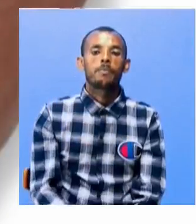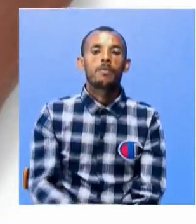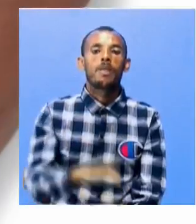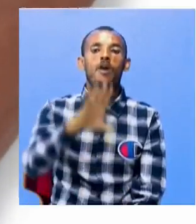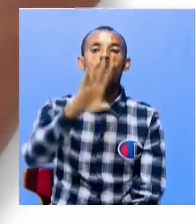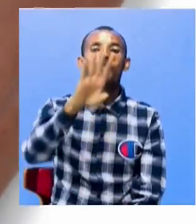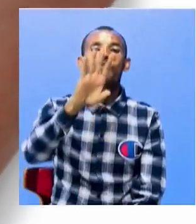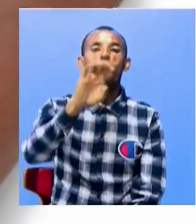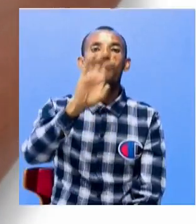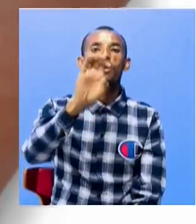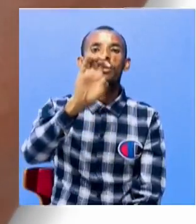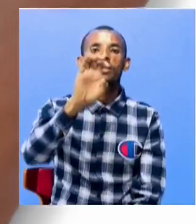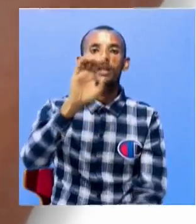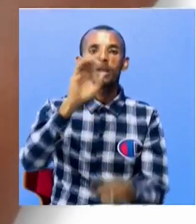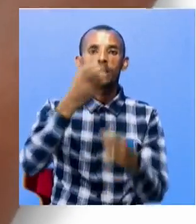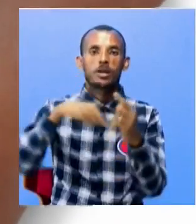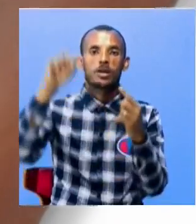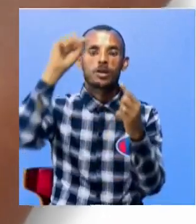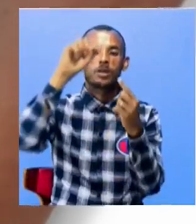40 to